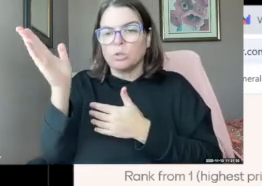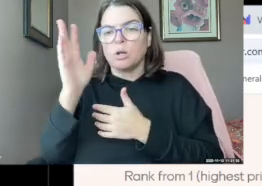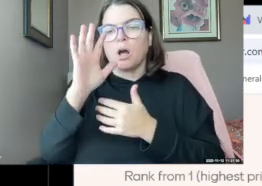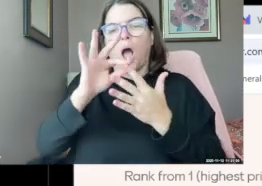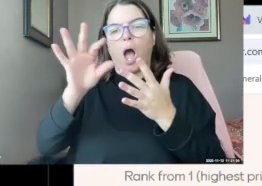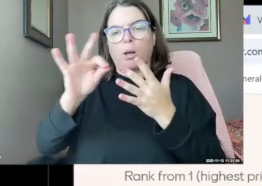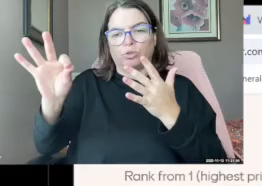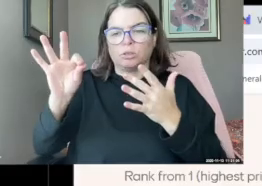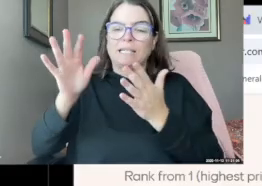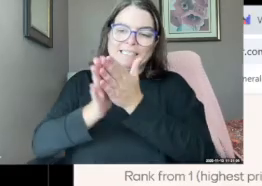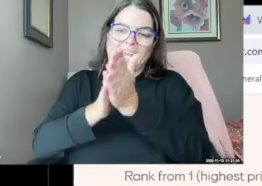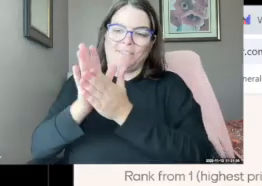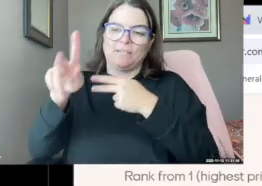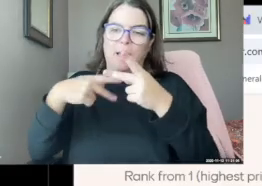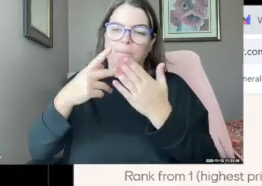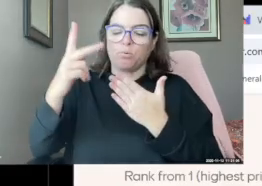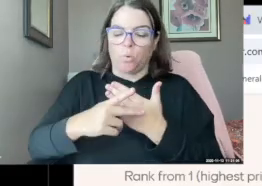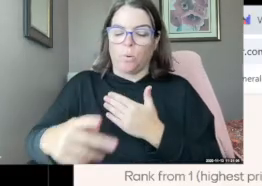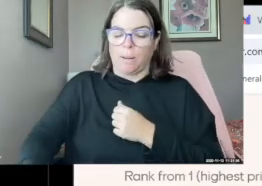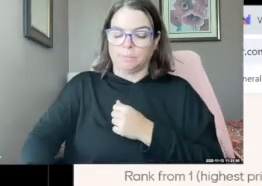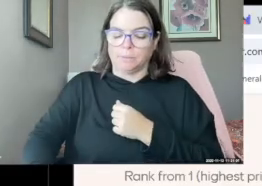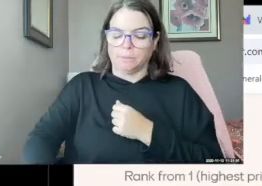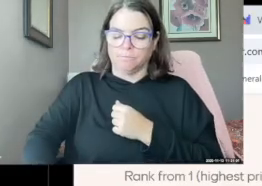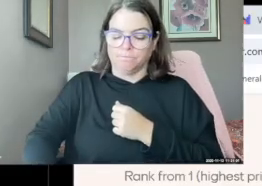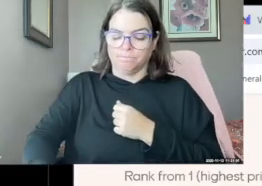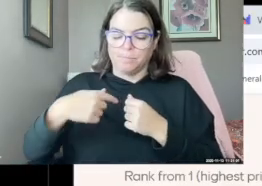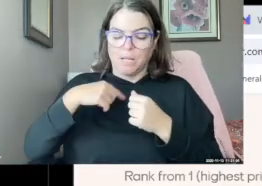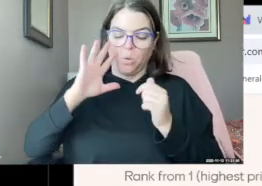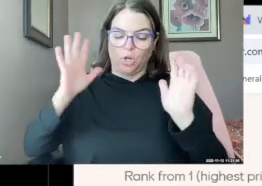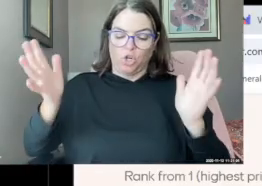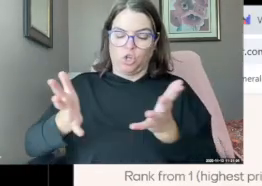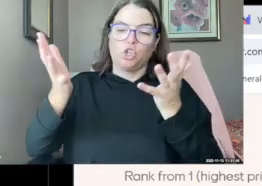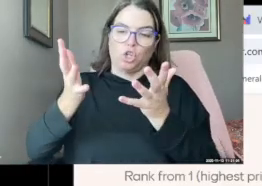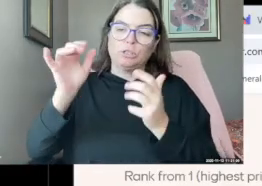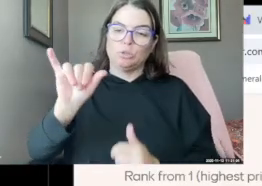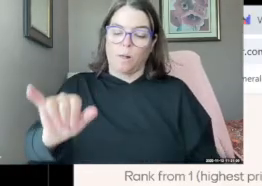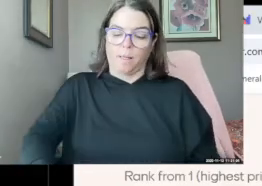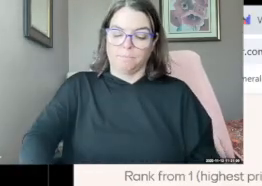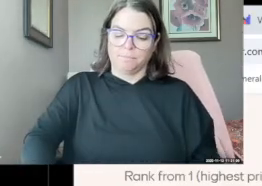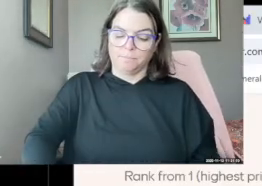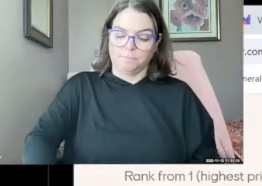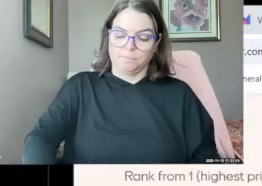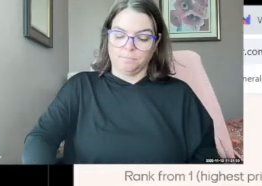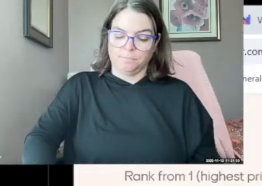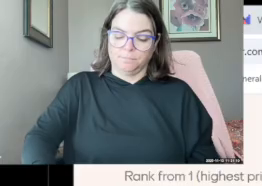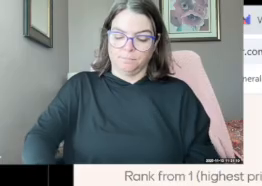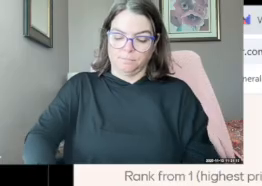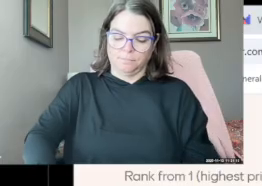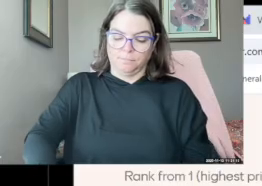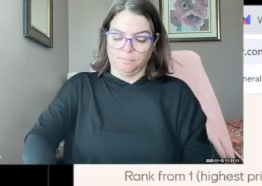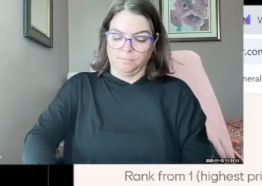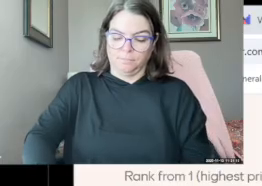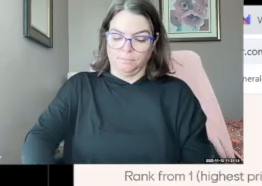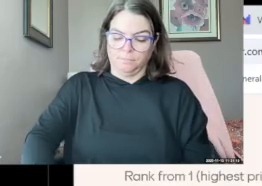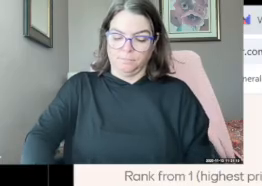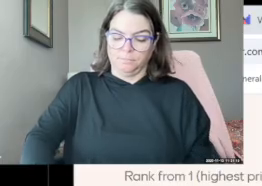that could be written into regulations through optional / incentive type programs. So I would just